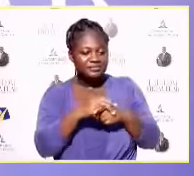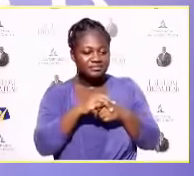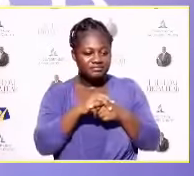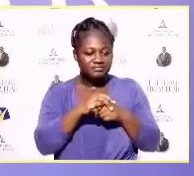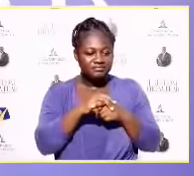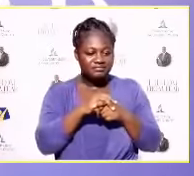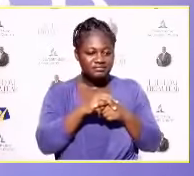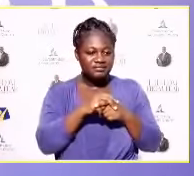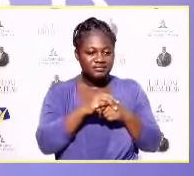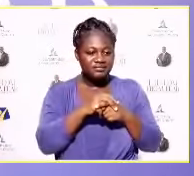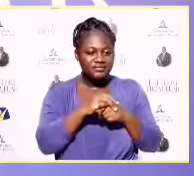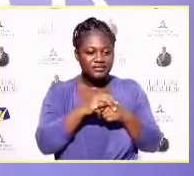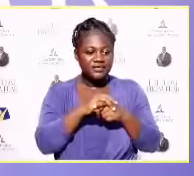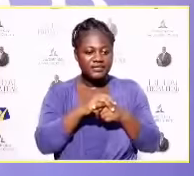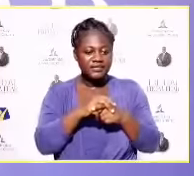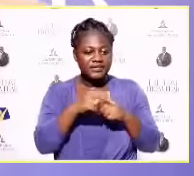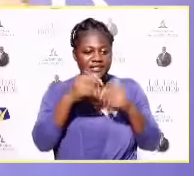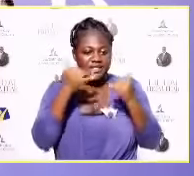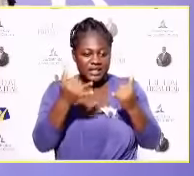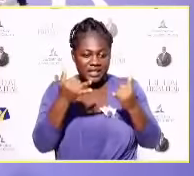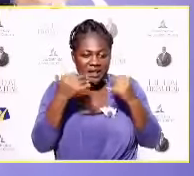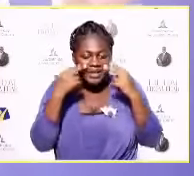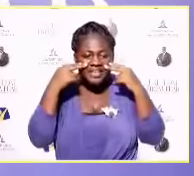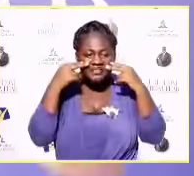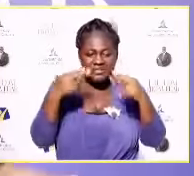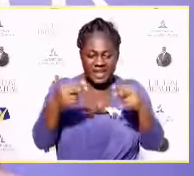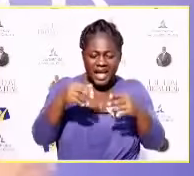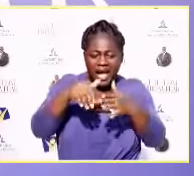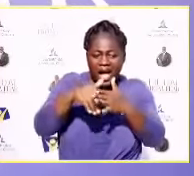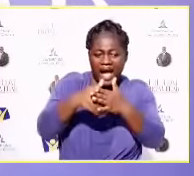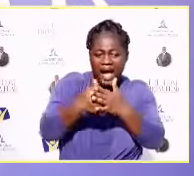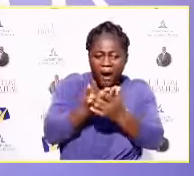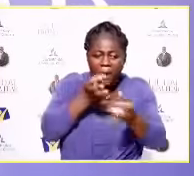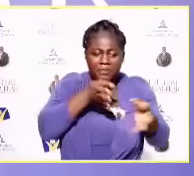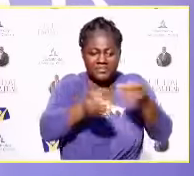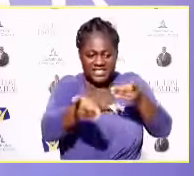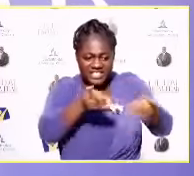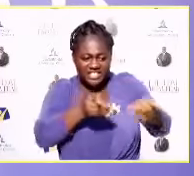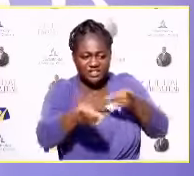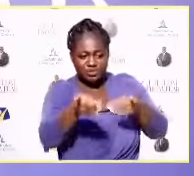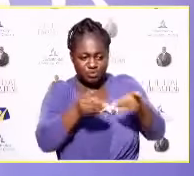And I said, let's see how the New Testament describes the times of